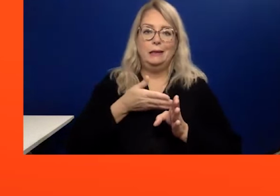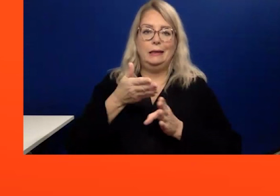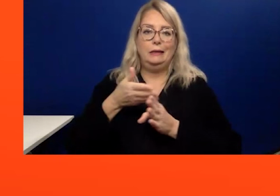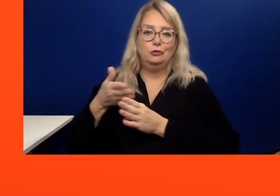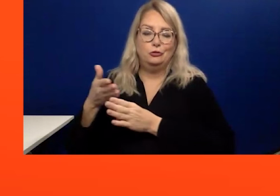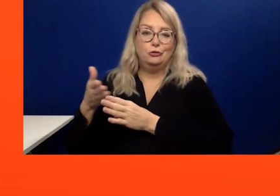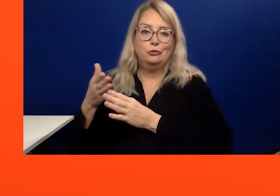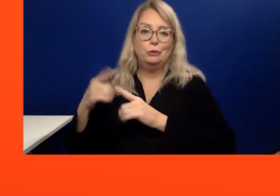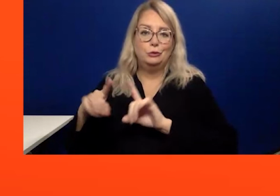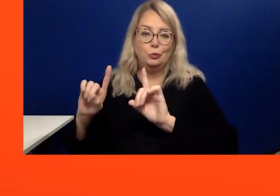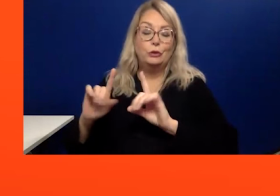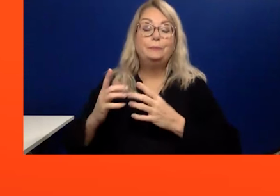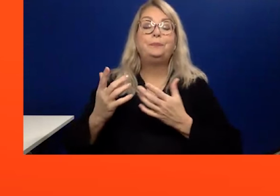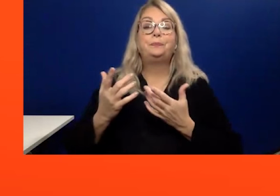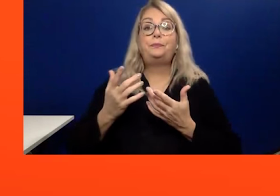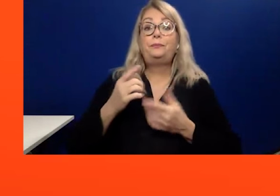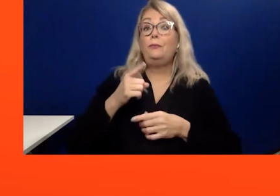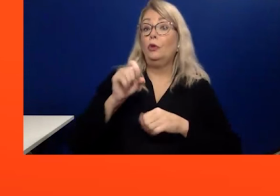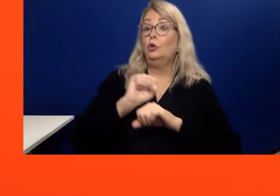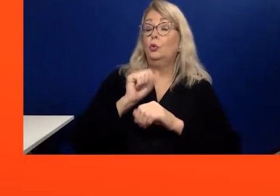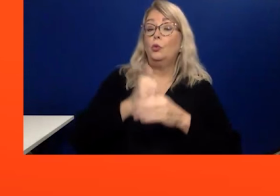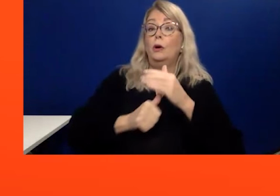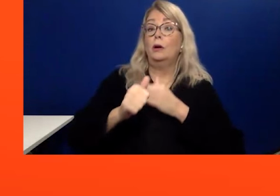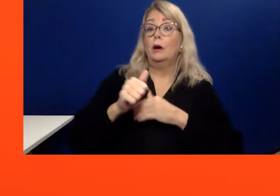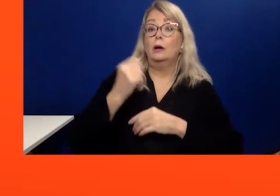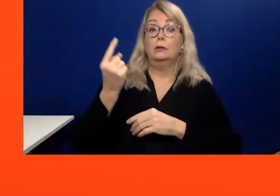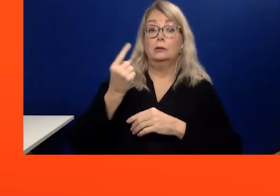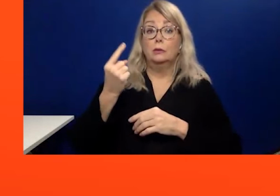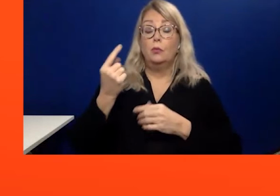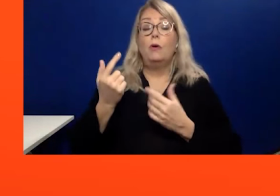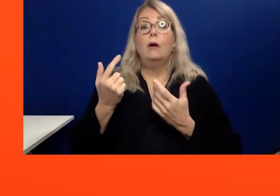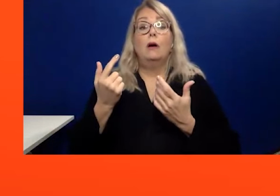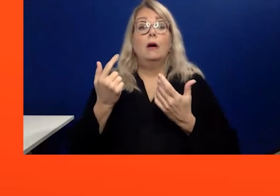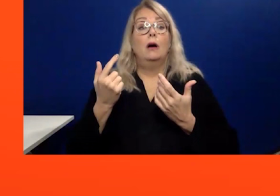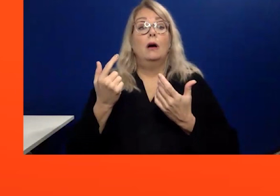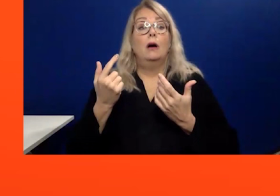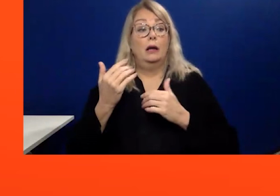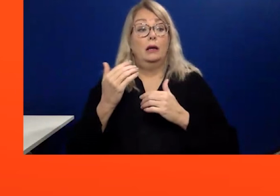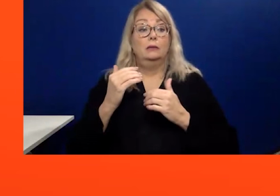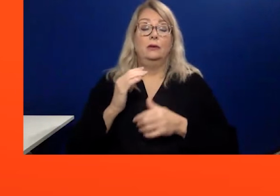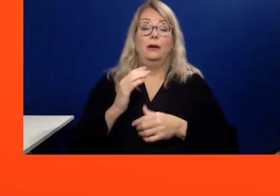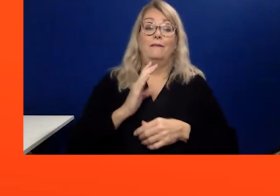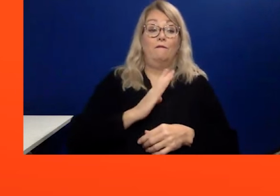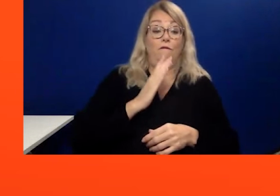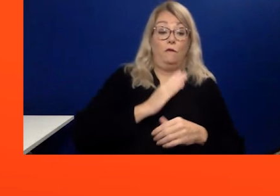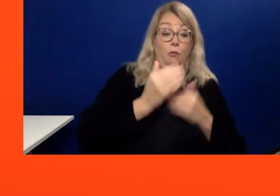you know, you're working under somebody and we've got the formal process, then you have the informal process of evaluation.